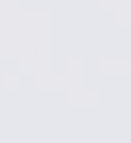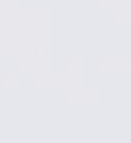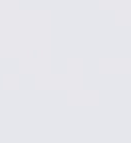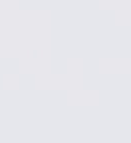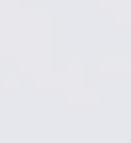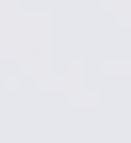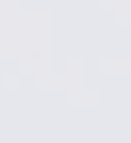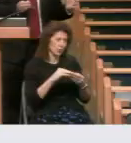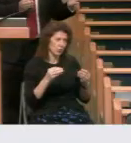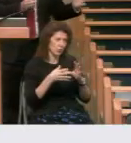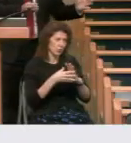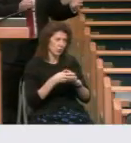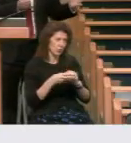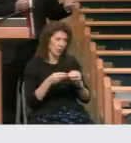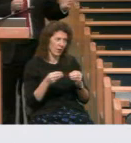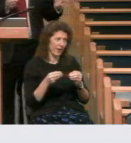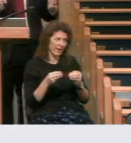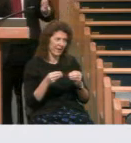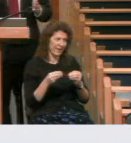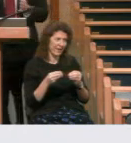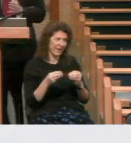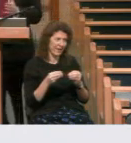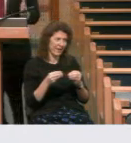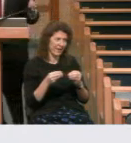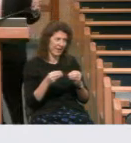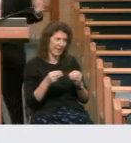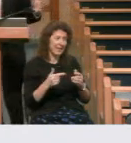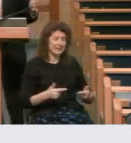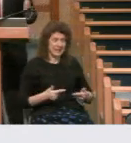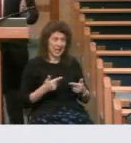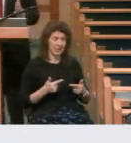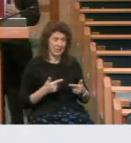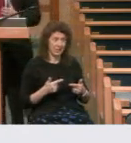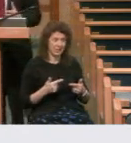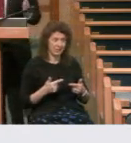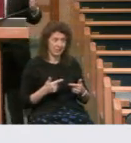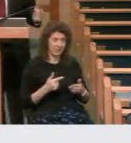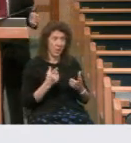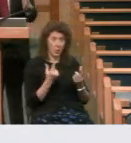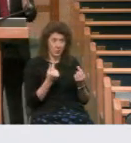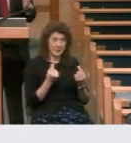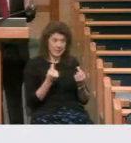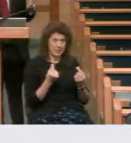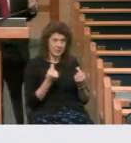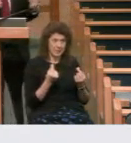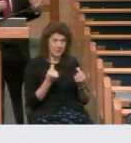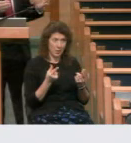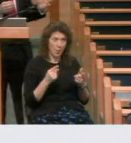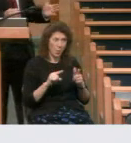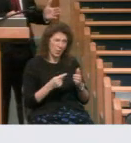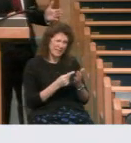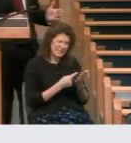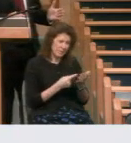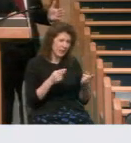the story throughout the life of Nehemiah? What do we see him doing when something happens? Nehemiah does